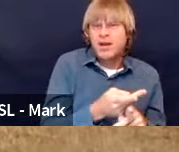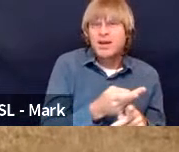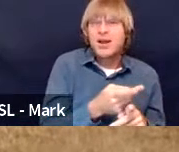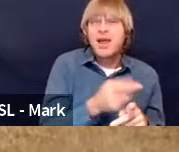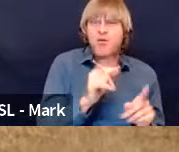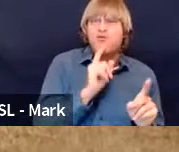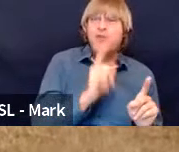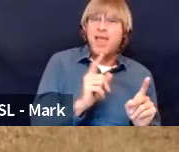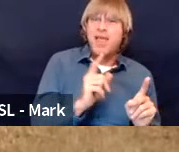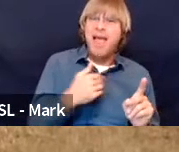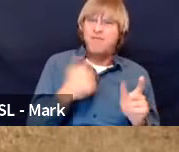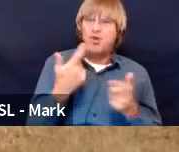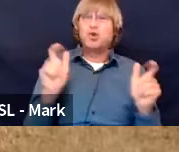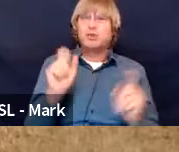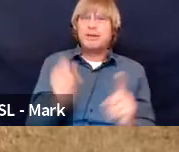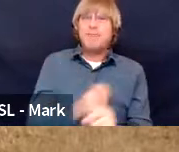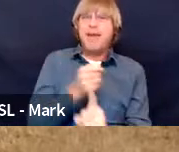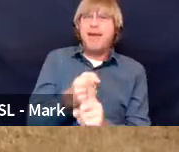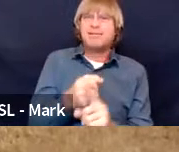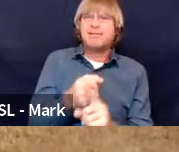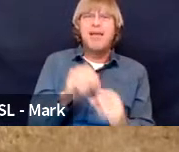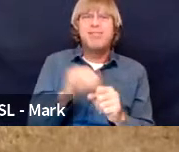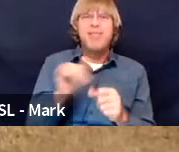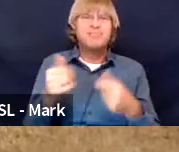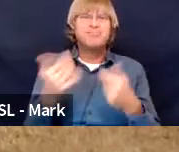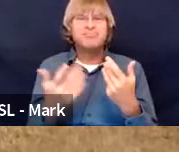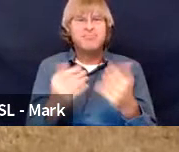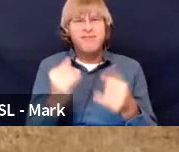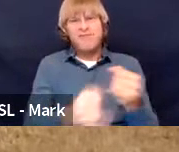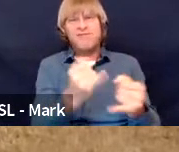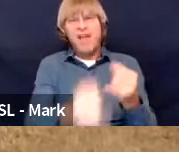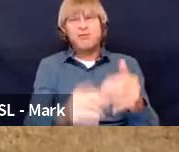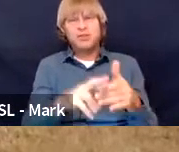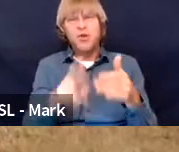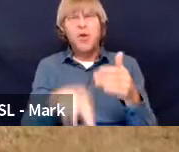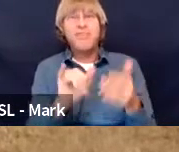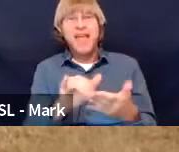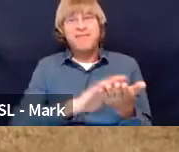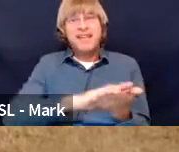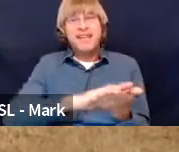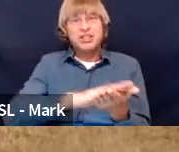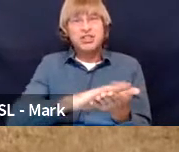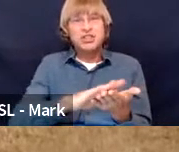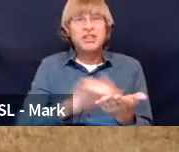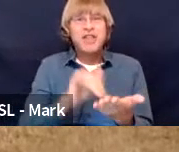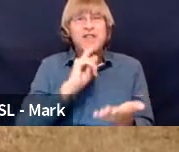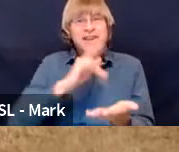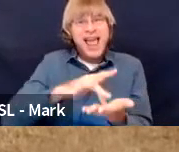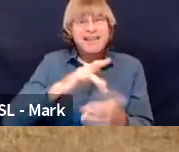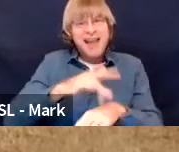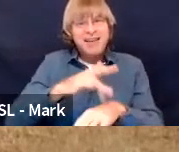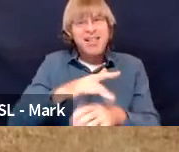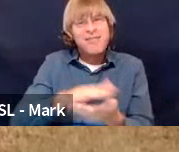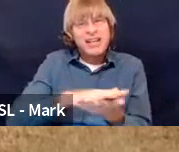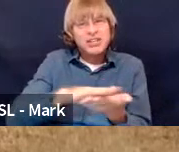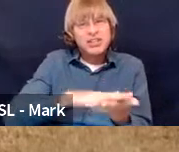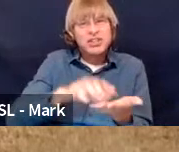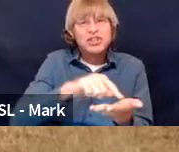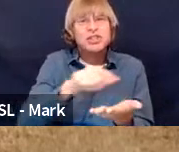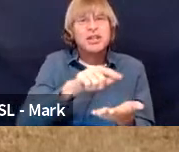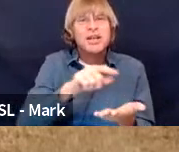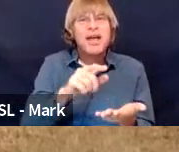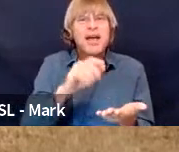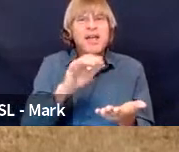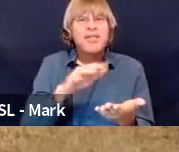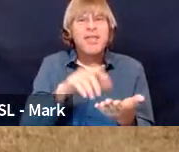can really have a huge impact on the overall final results. So that finish, that really tactile finish of